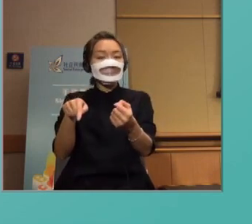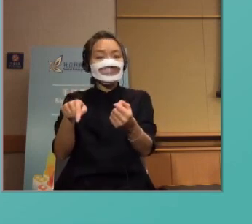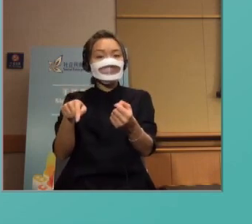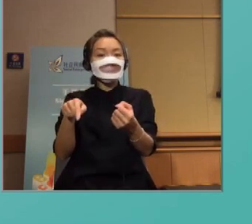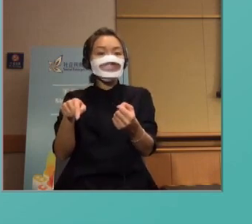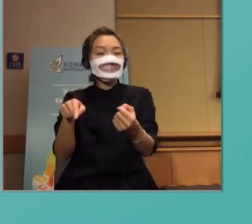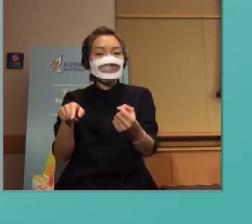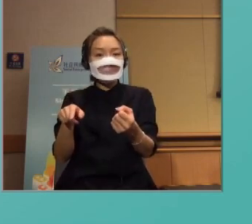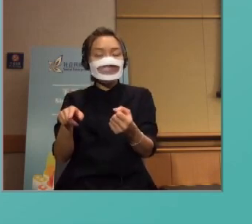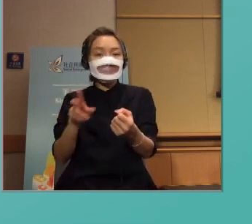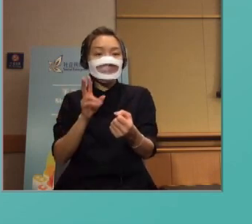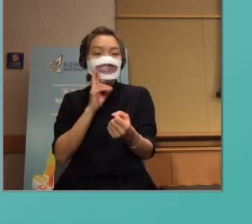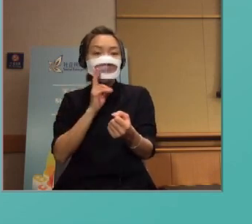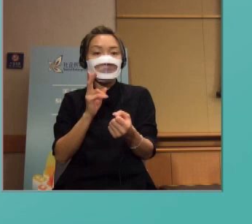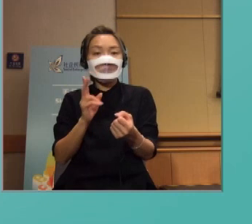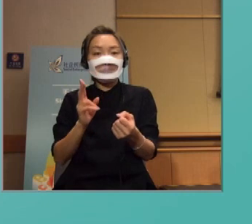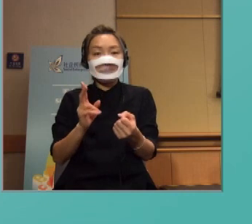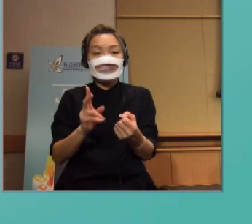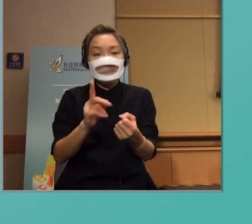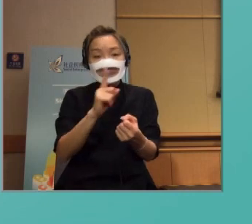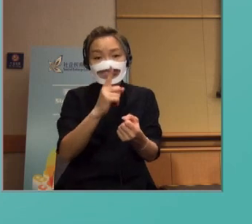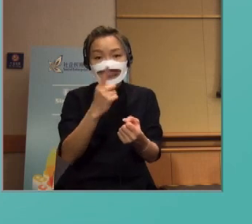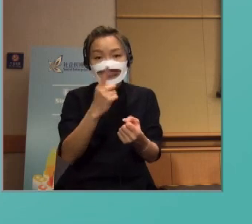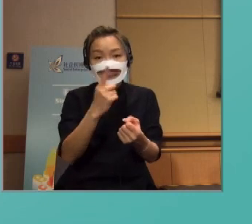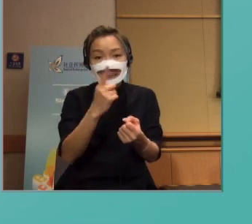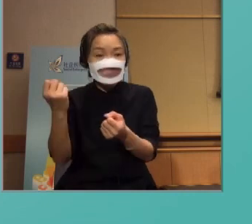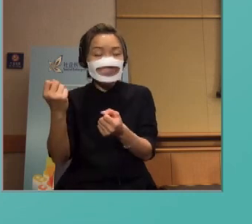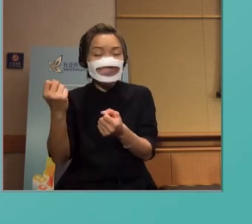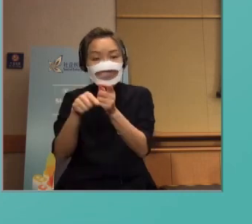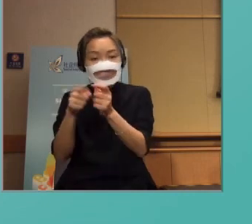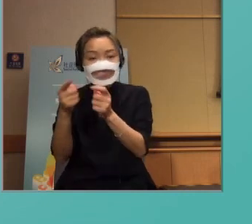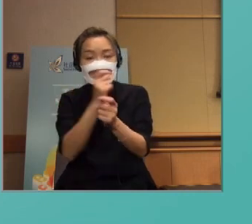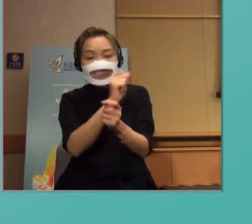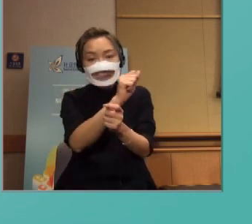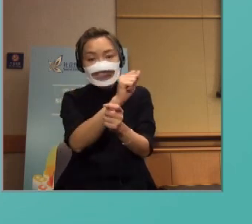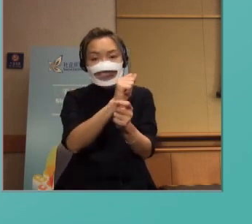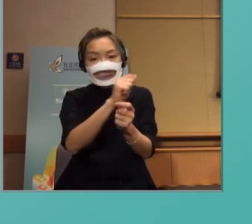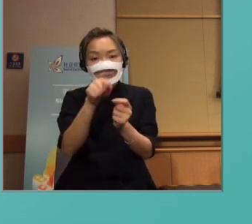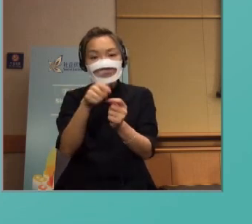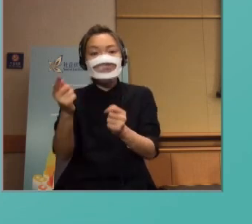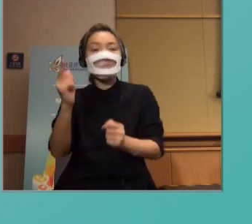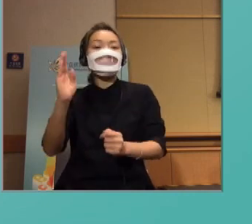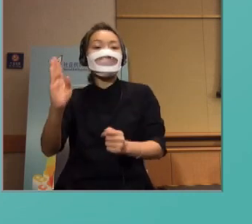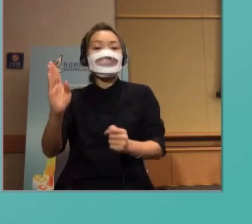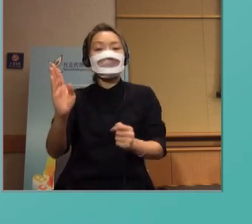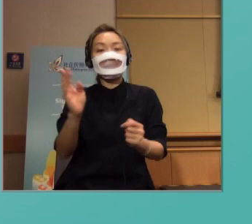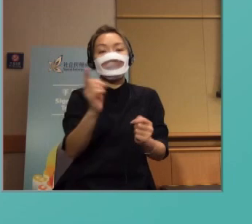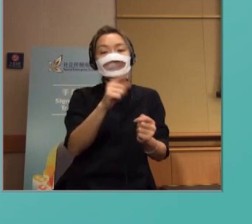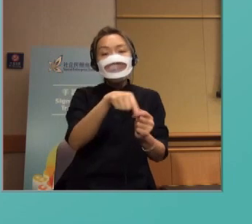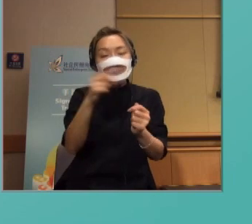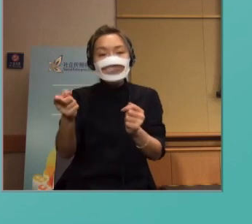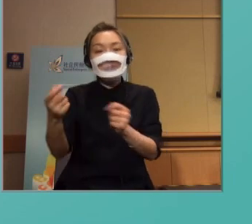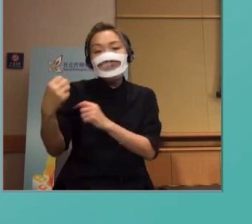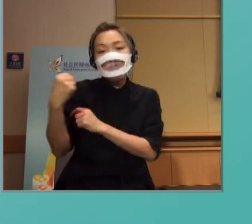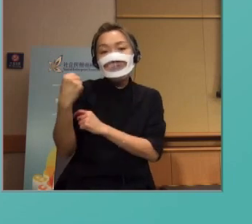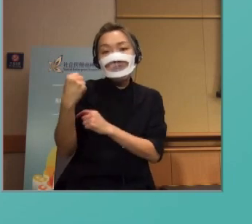from point A to point B, then all cars would look the same as Henry Ford had designed and will probably have just a simple utility. But today, think about